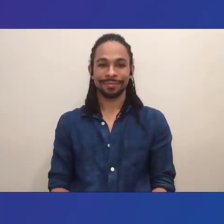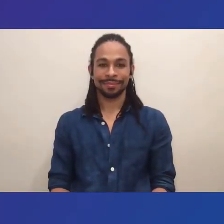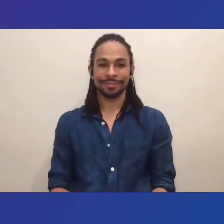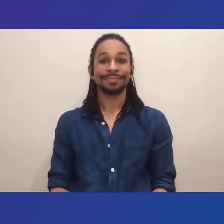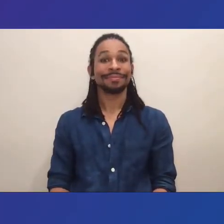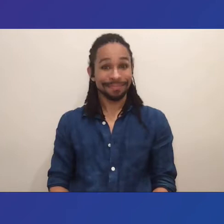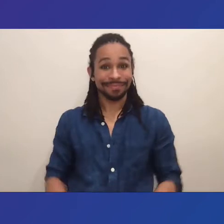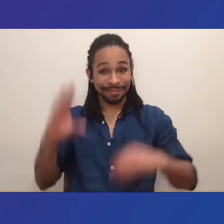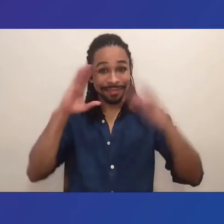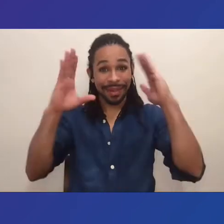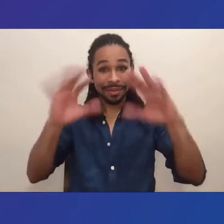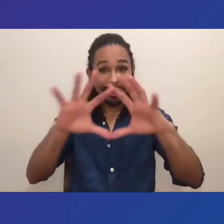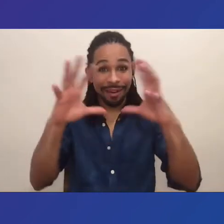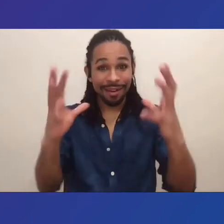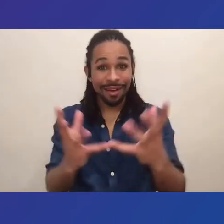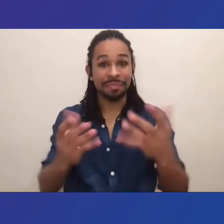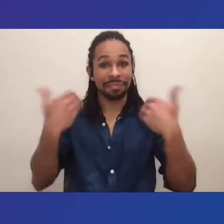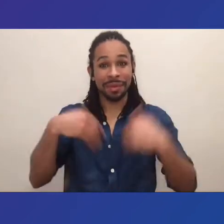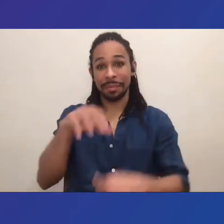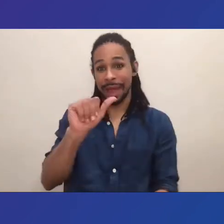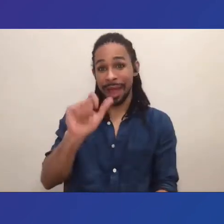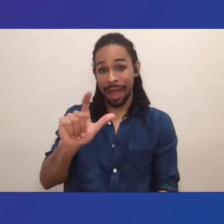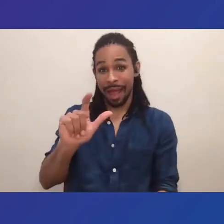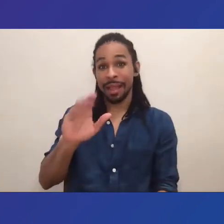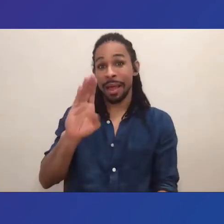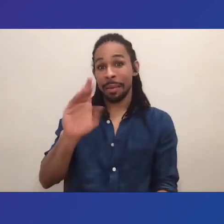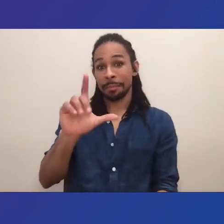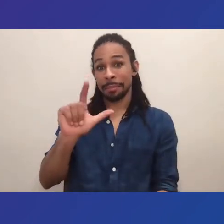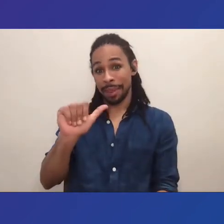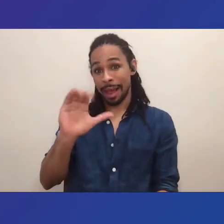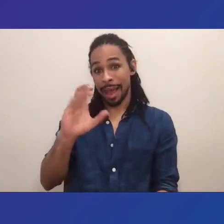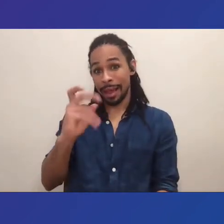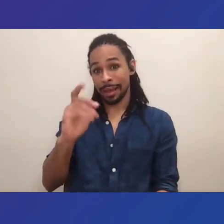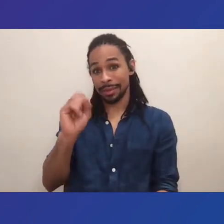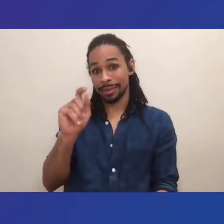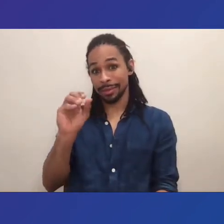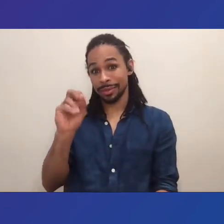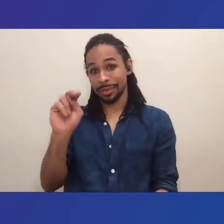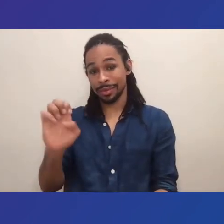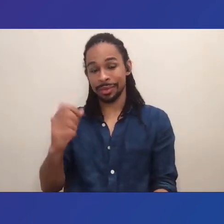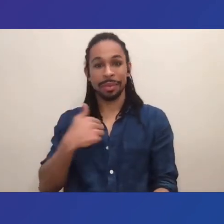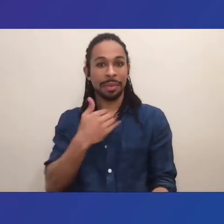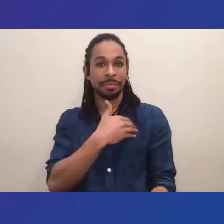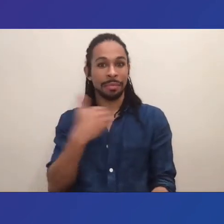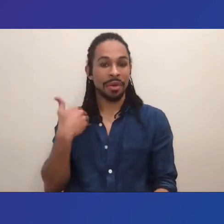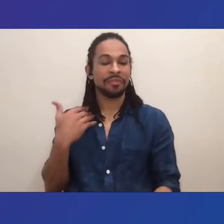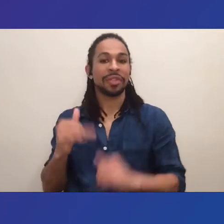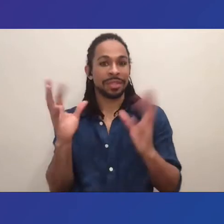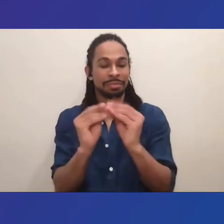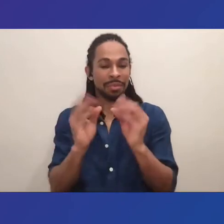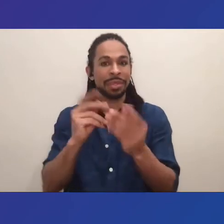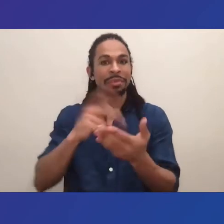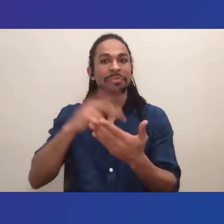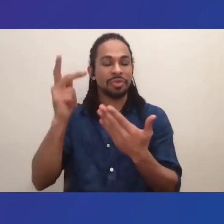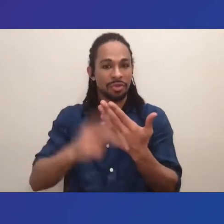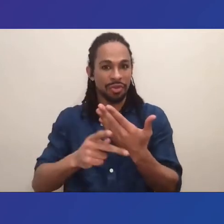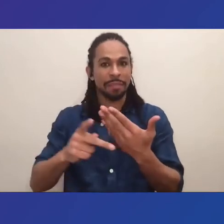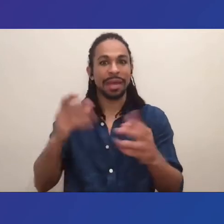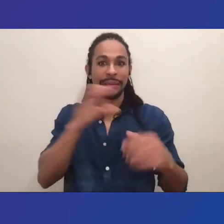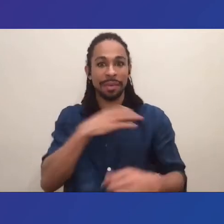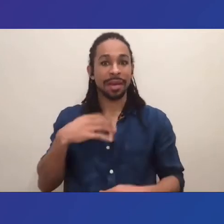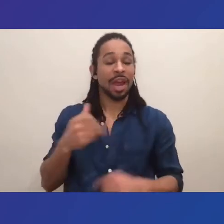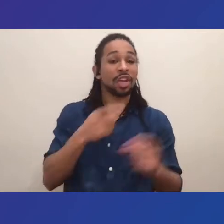Hello, everyone. My name is Al Blackstone. I am a member of the Symposium Programming Committee and a director, choreographer, and